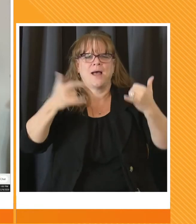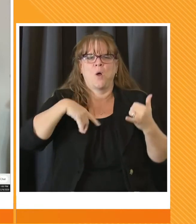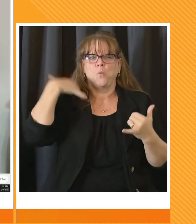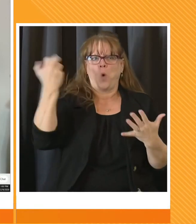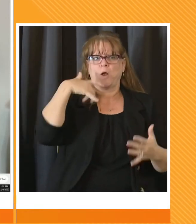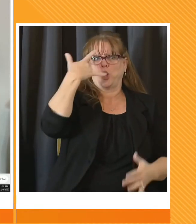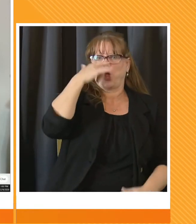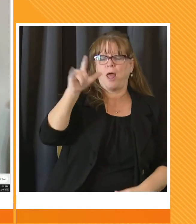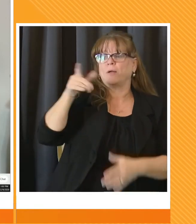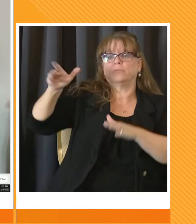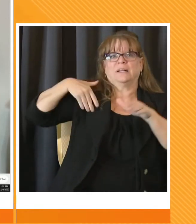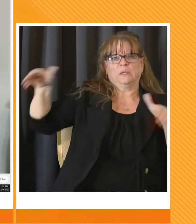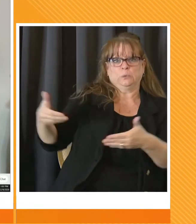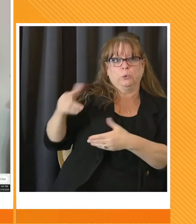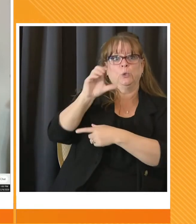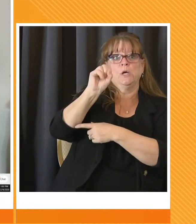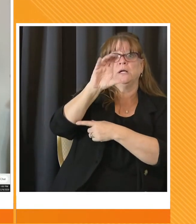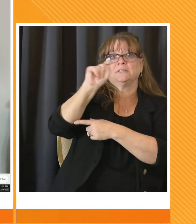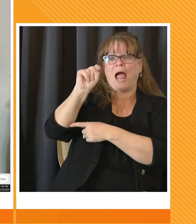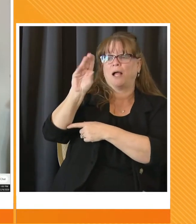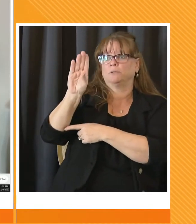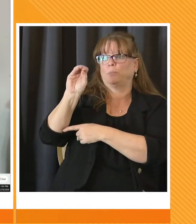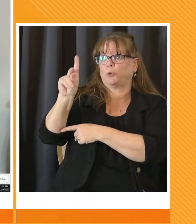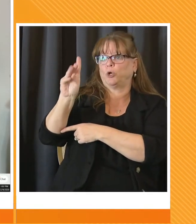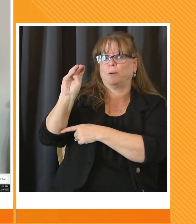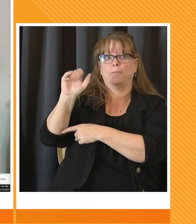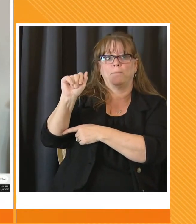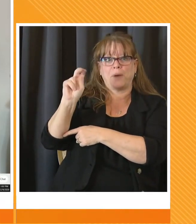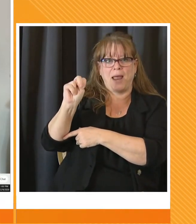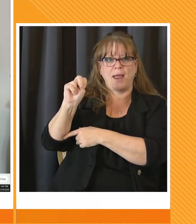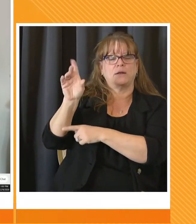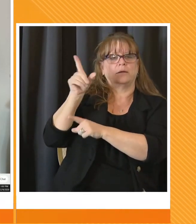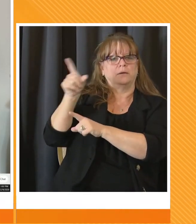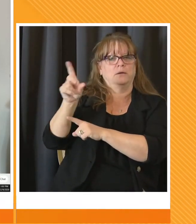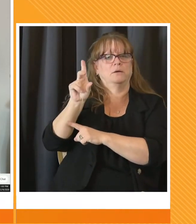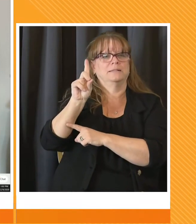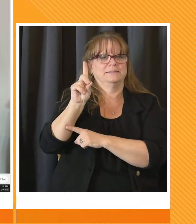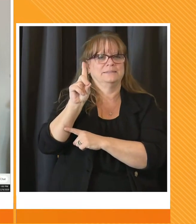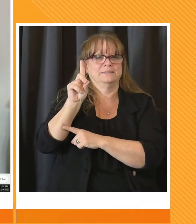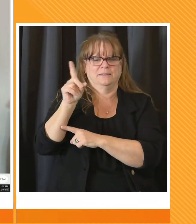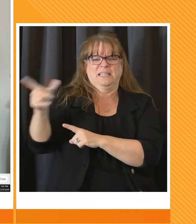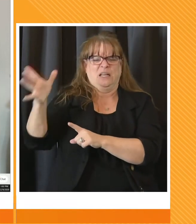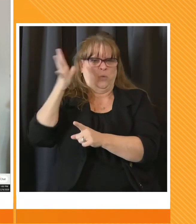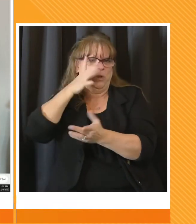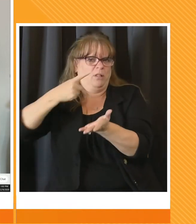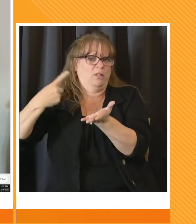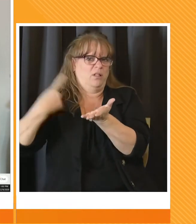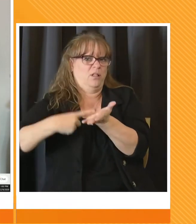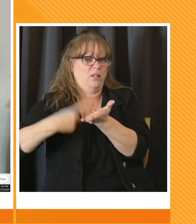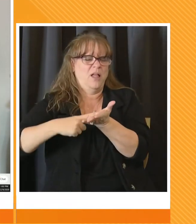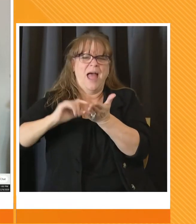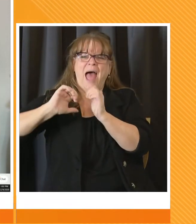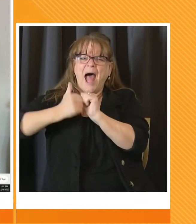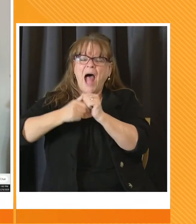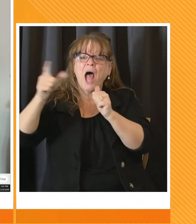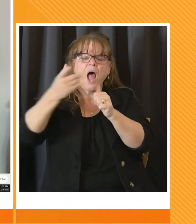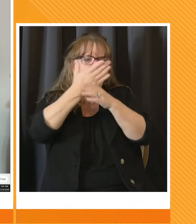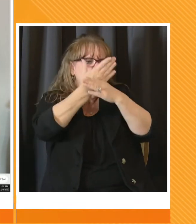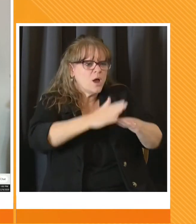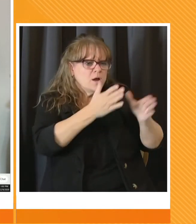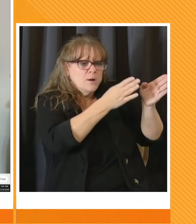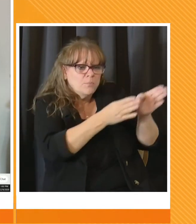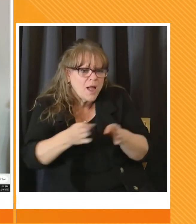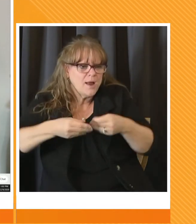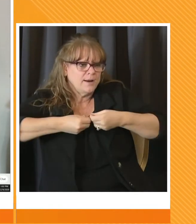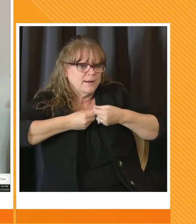through how Colorado will successfully pull this off. We're also joined by Joni Reynolds of the Gunnison Public Health Department. She's the